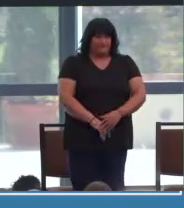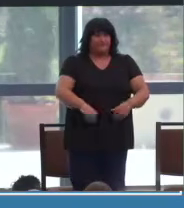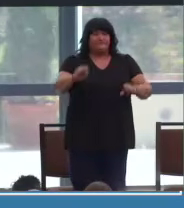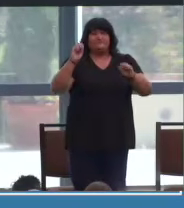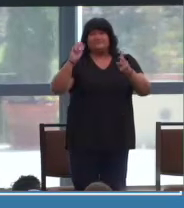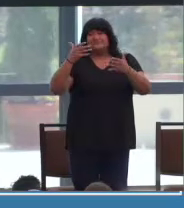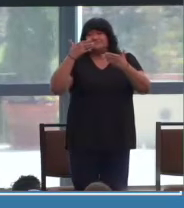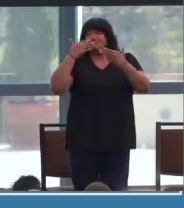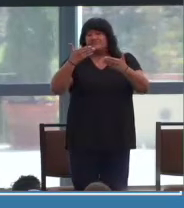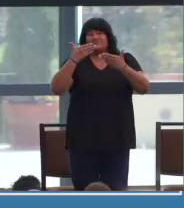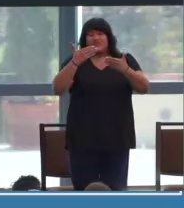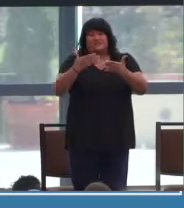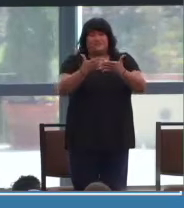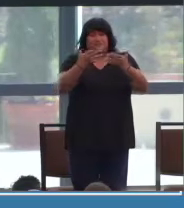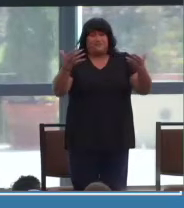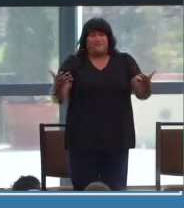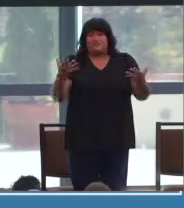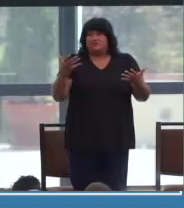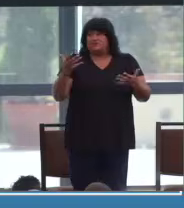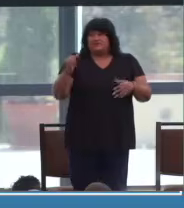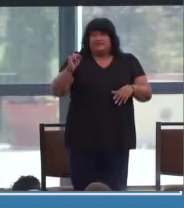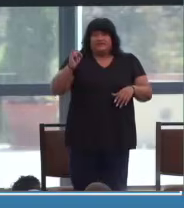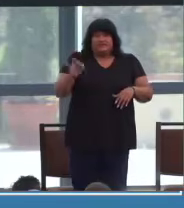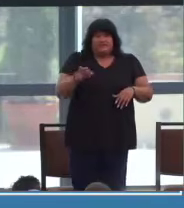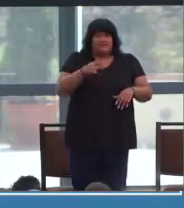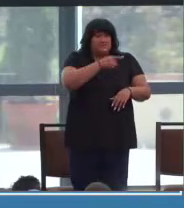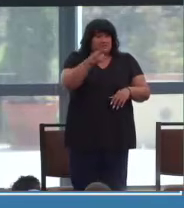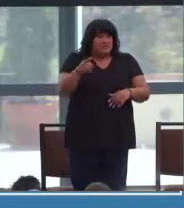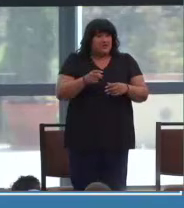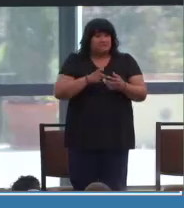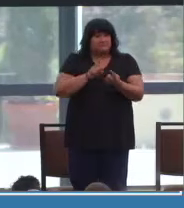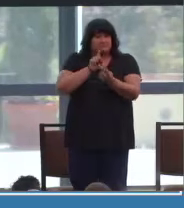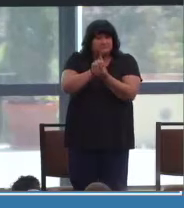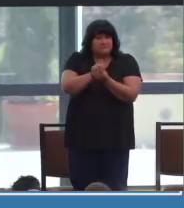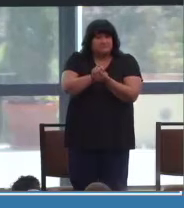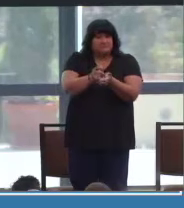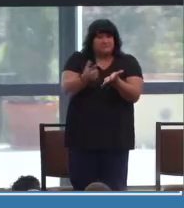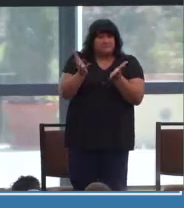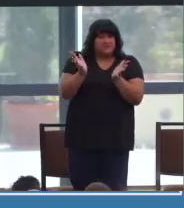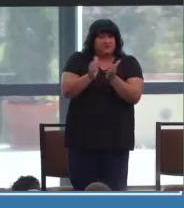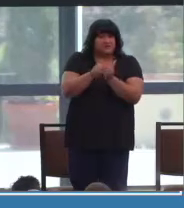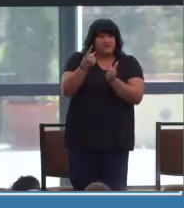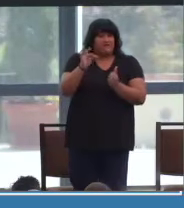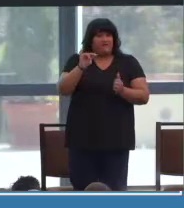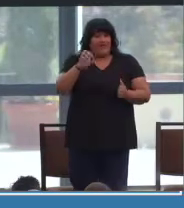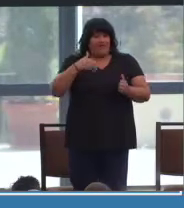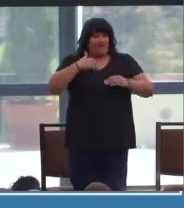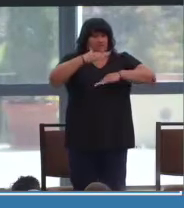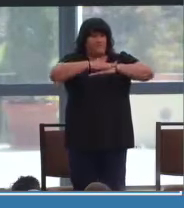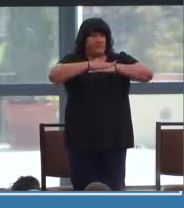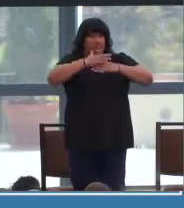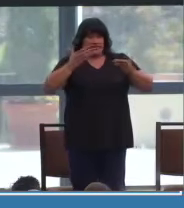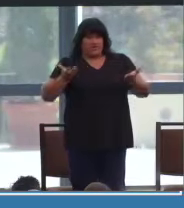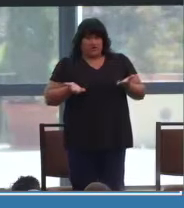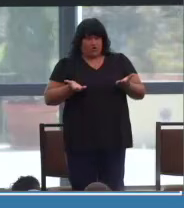Okay, thank you so much. If you want to speak with anybody at Fate, AstraZeneca, they have booths here. There's also a booth here, a